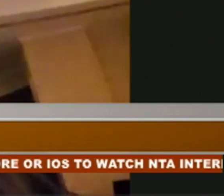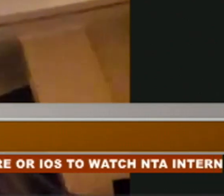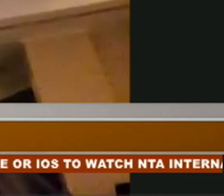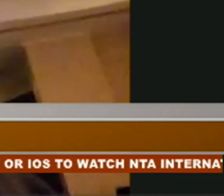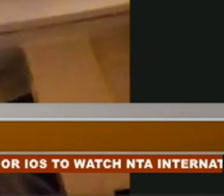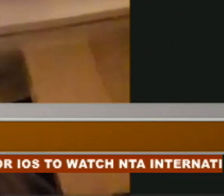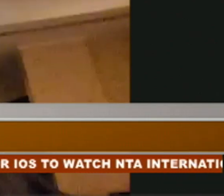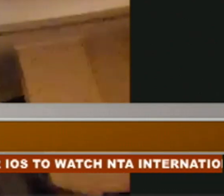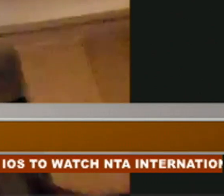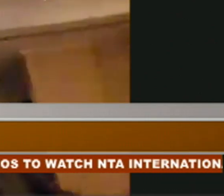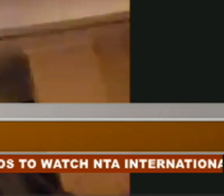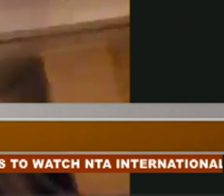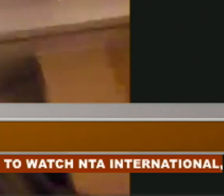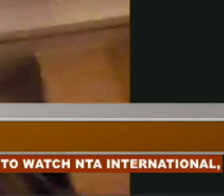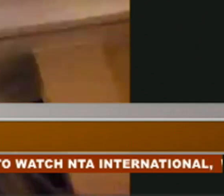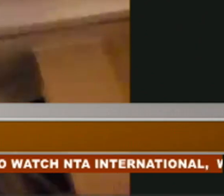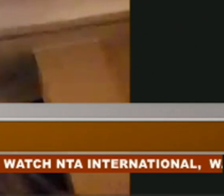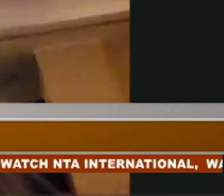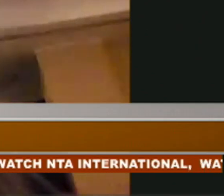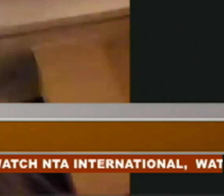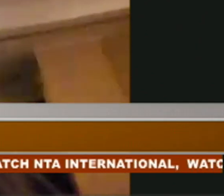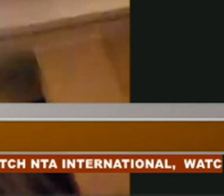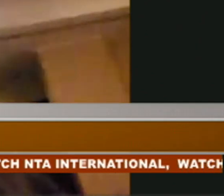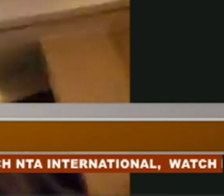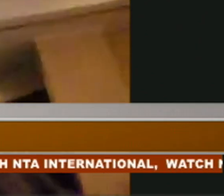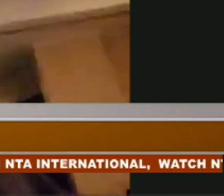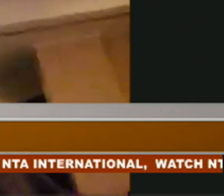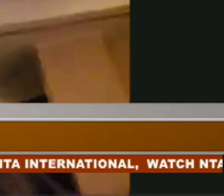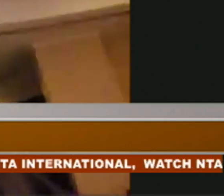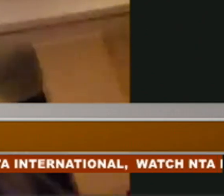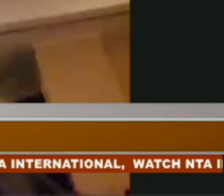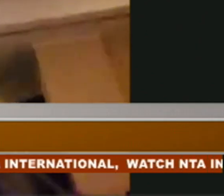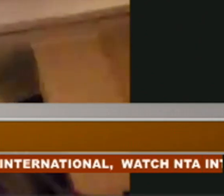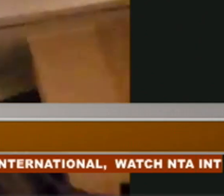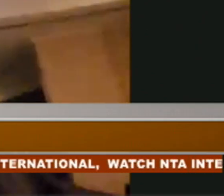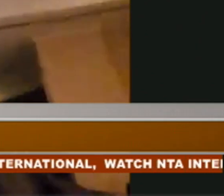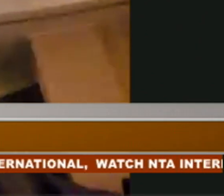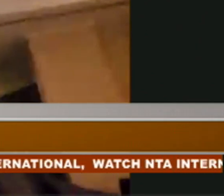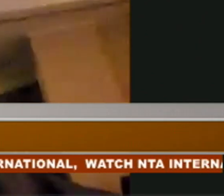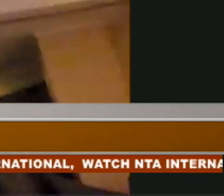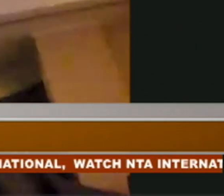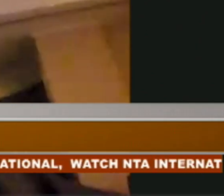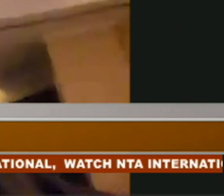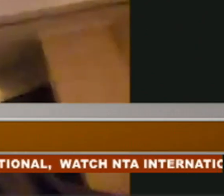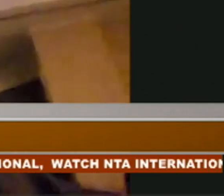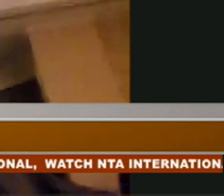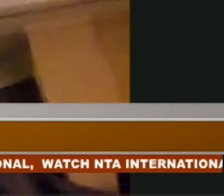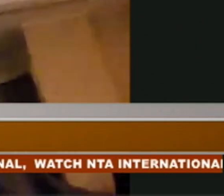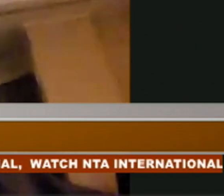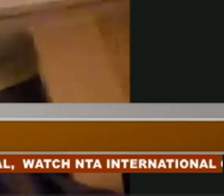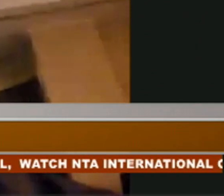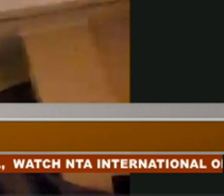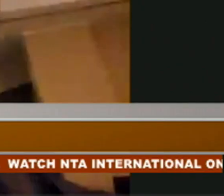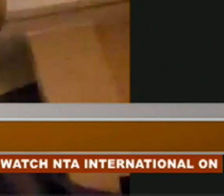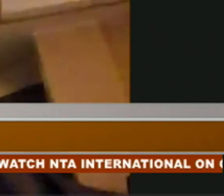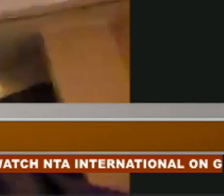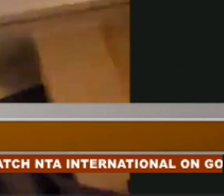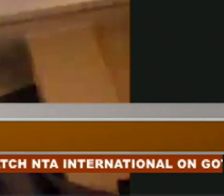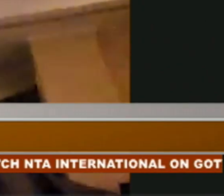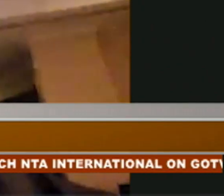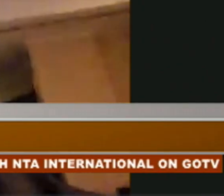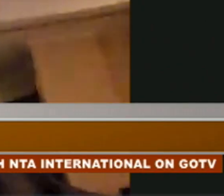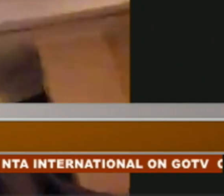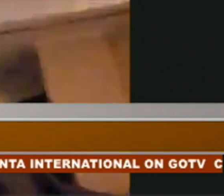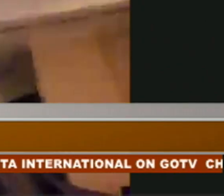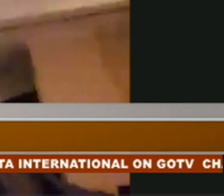worse, they're trying to increase what they're charging, which we are disagreeing with them because we have already entered an